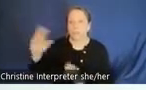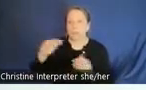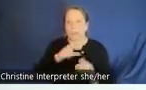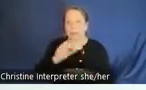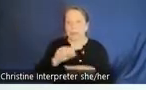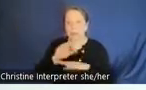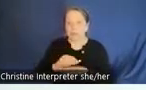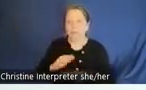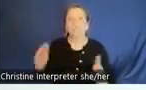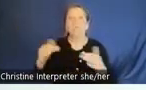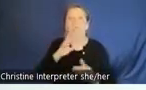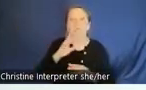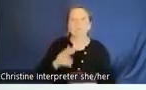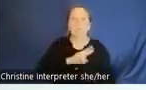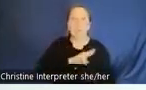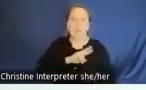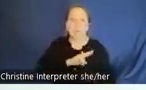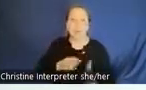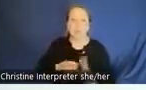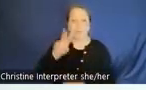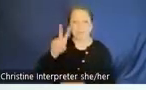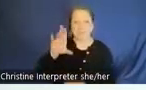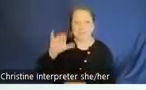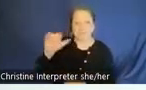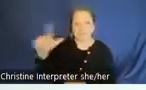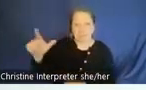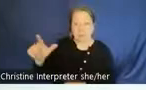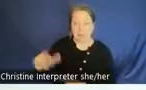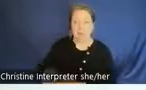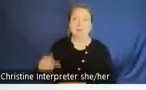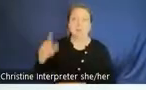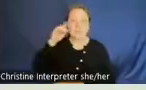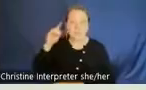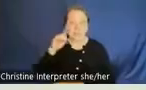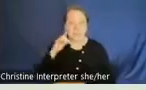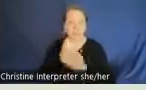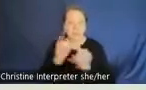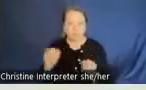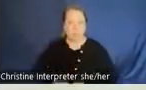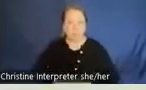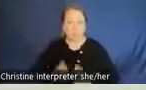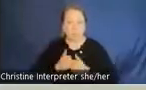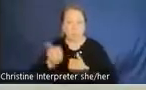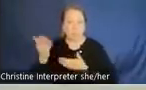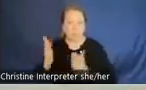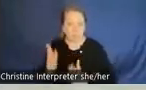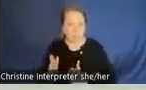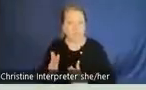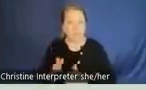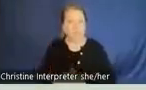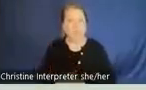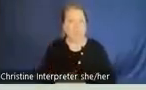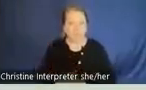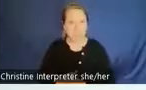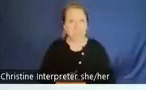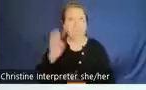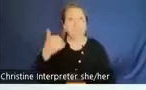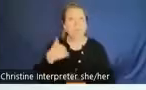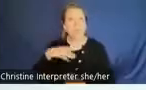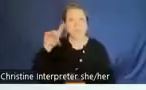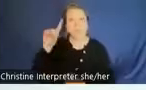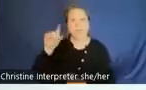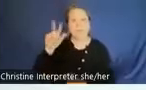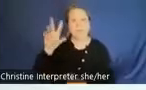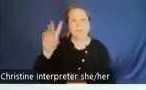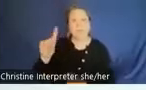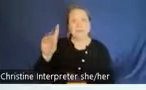Hughes, VCIL, Deaf Independence Program Coordinator, David Barnaby, an electrician from West